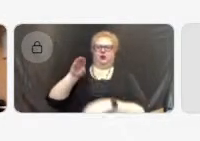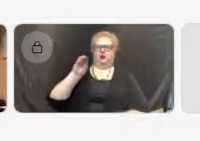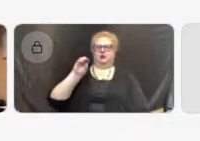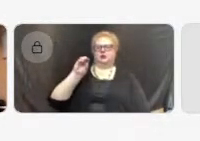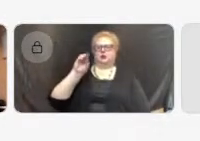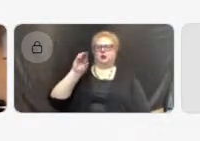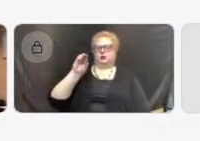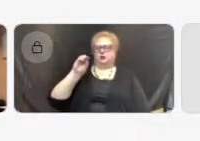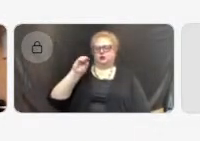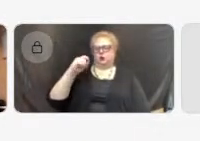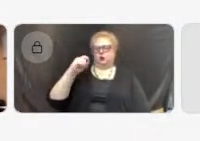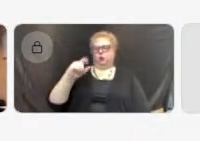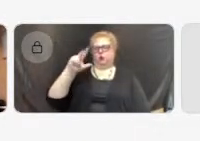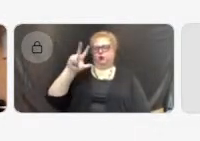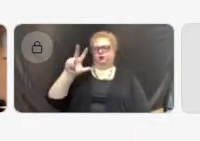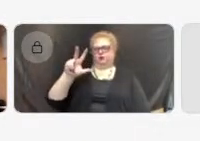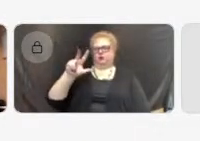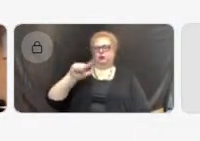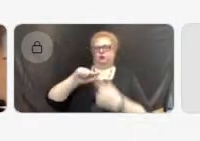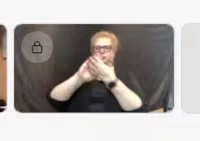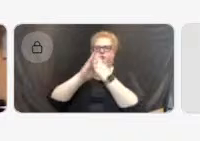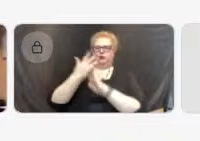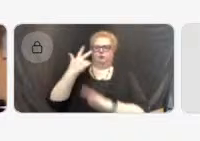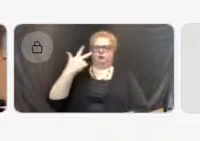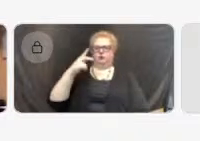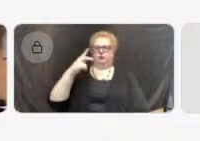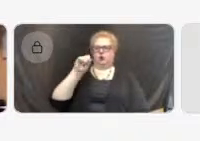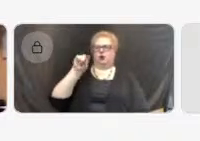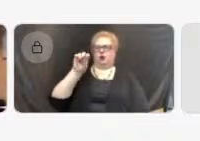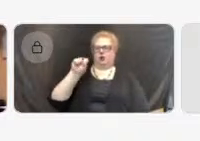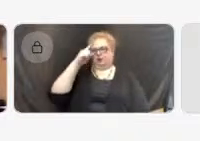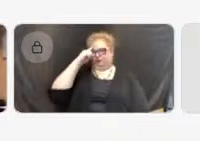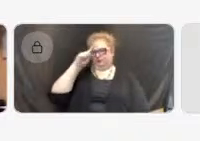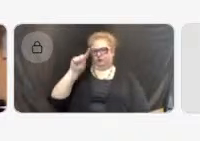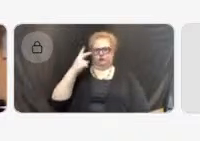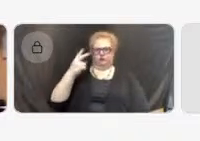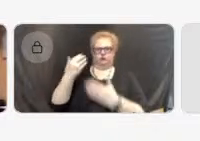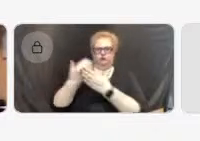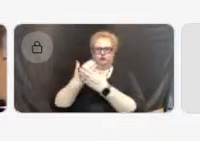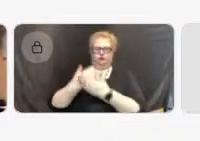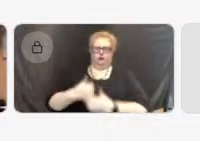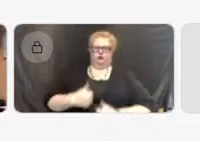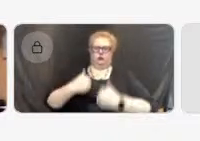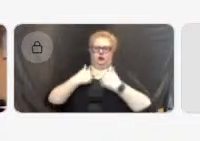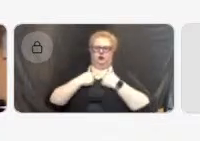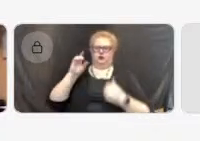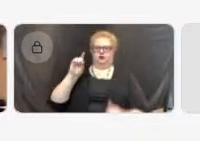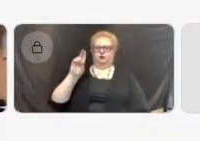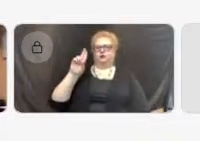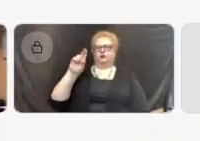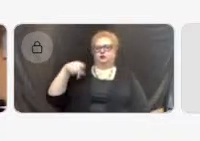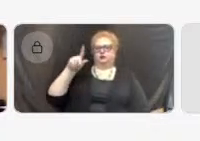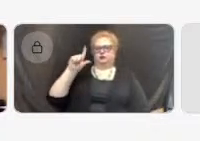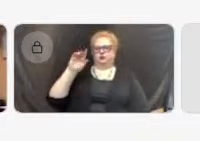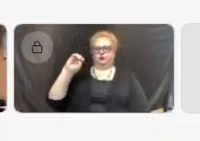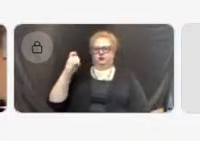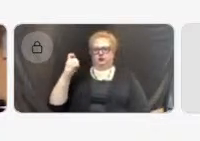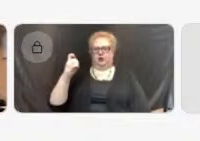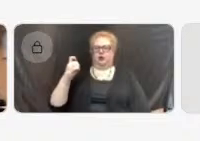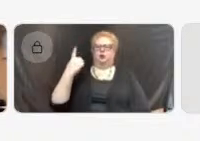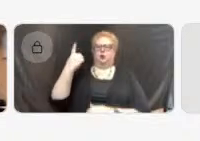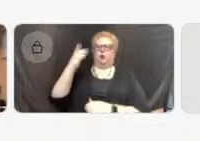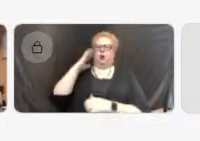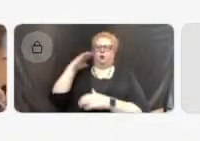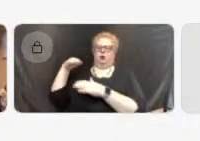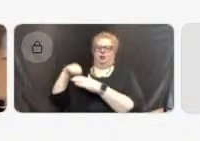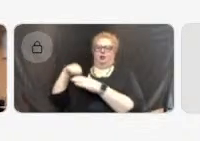0.3 acres into 3 lots for 2 new residential duplexes. The proposed Lot 8B will take access from the west side of South